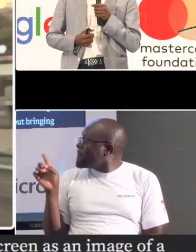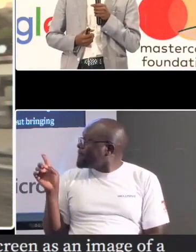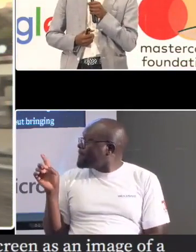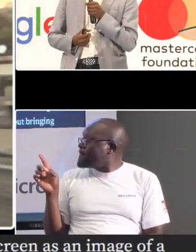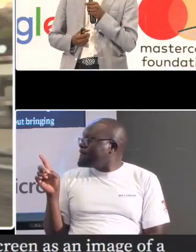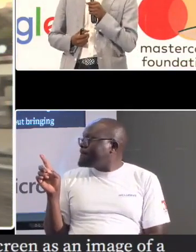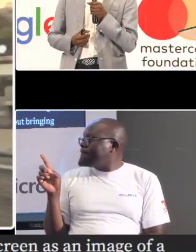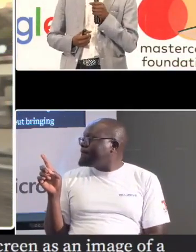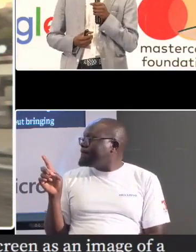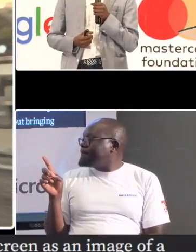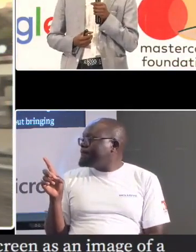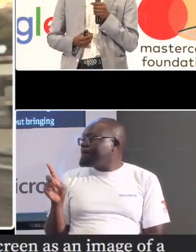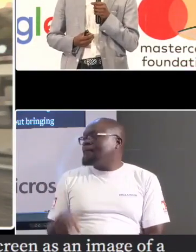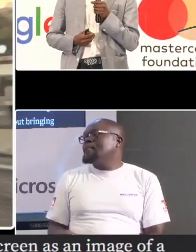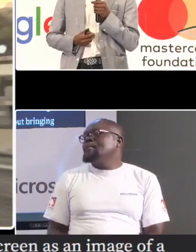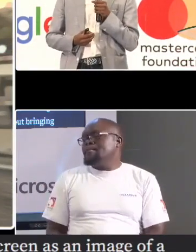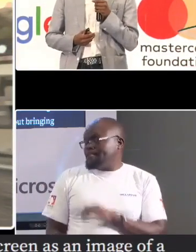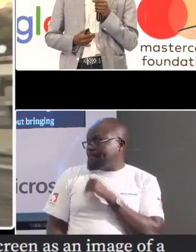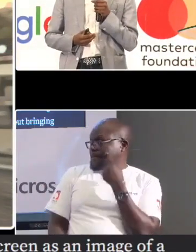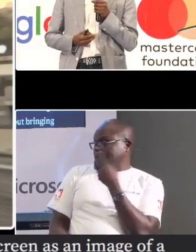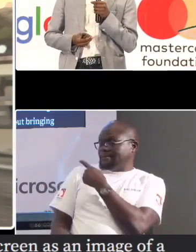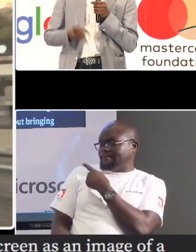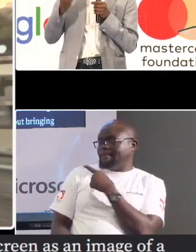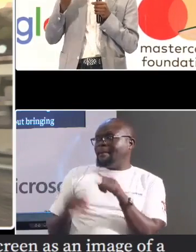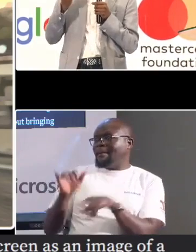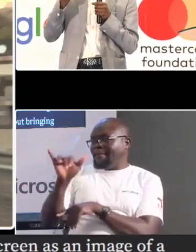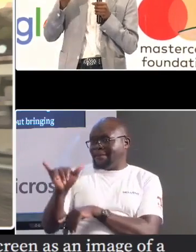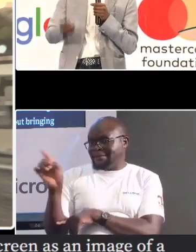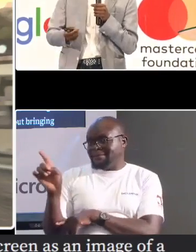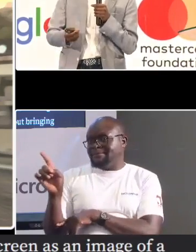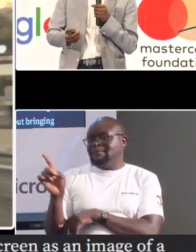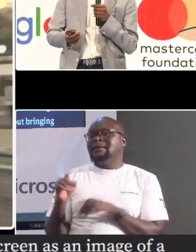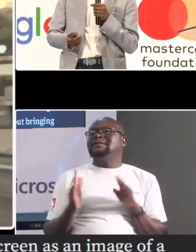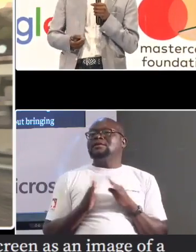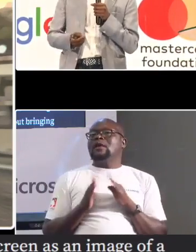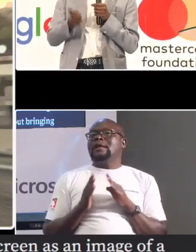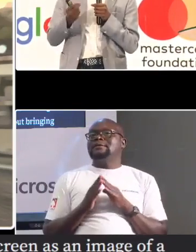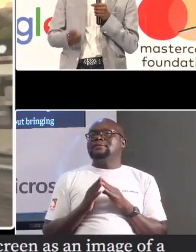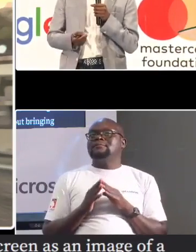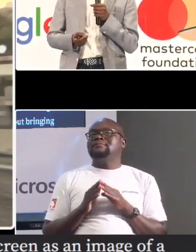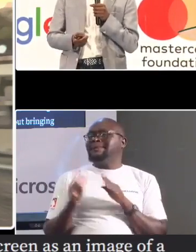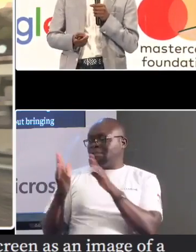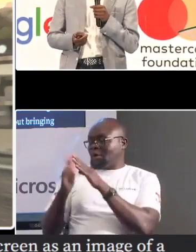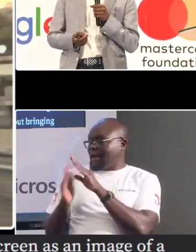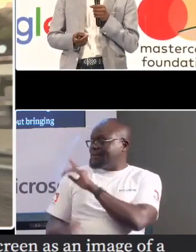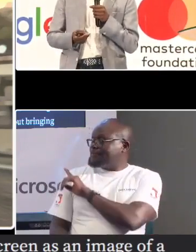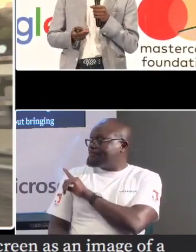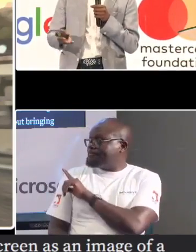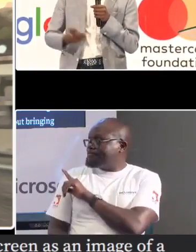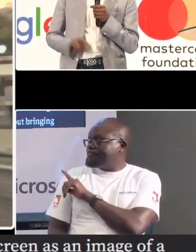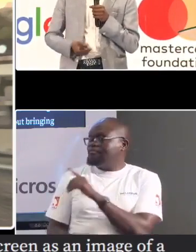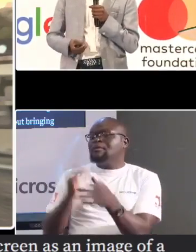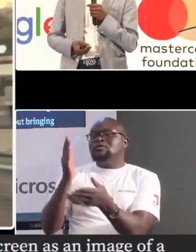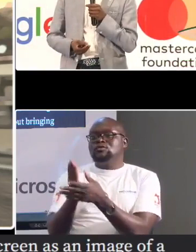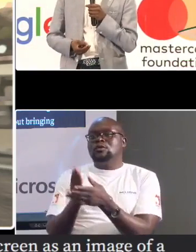it looks a bit like a melted wardrobe, but it's a toilet, and it's actually,